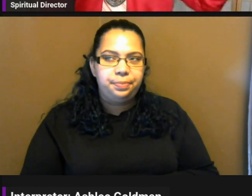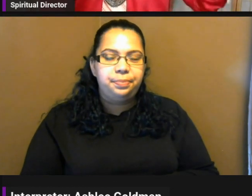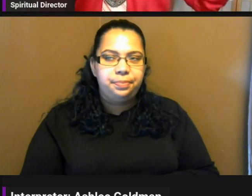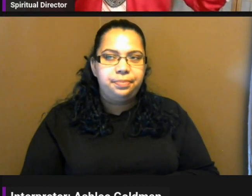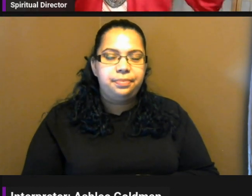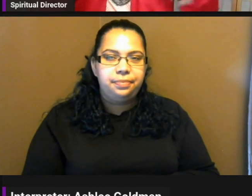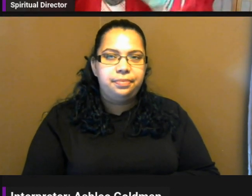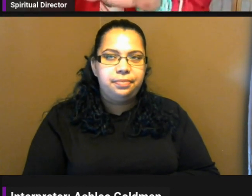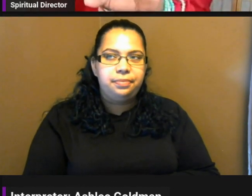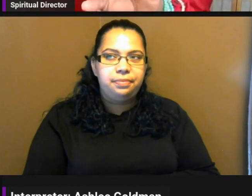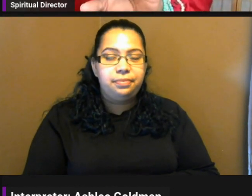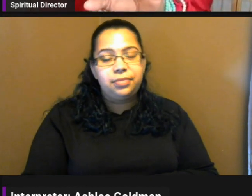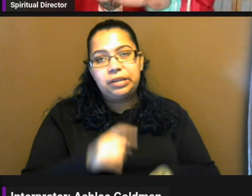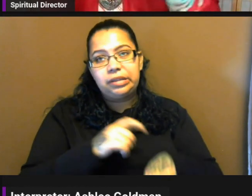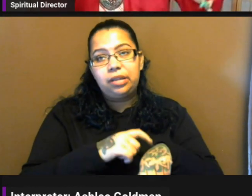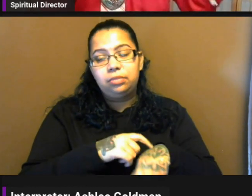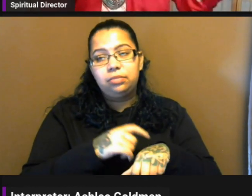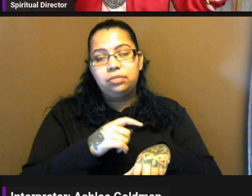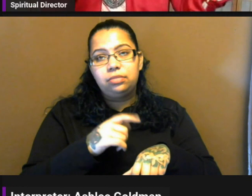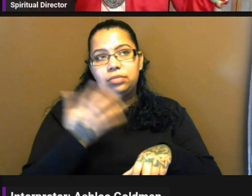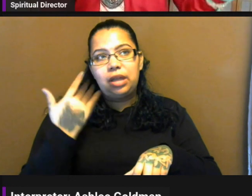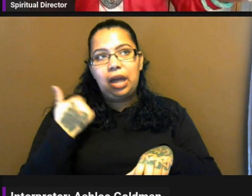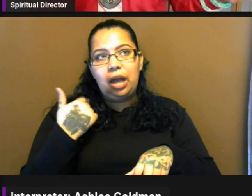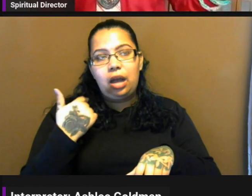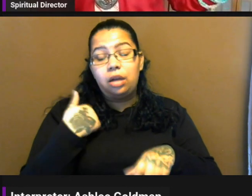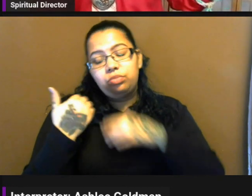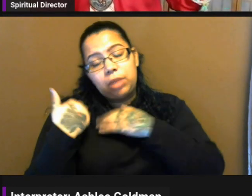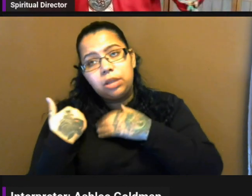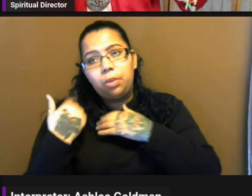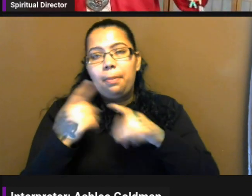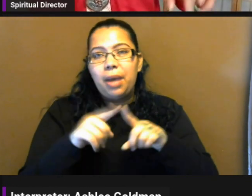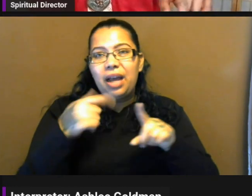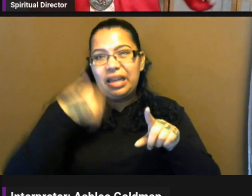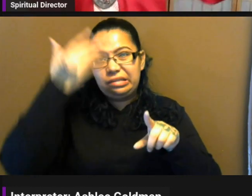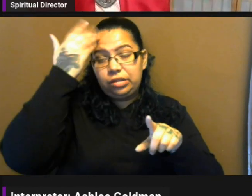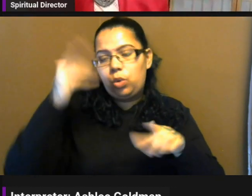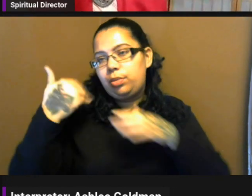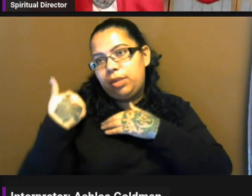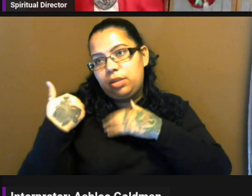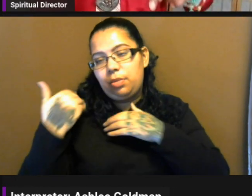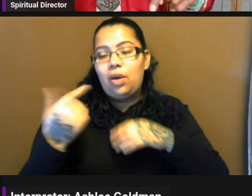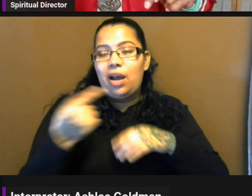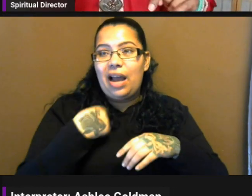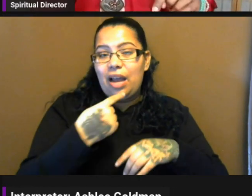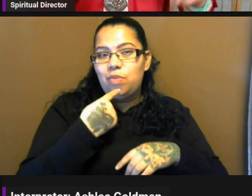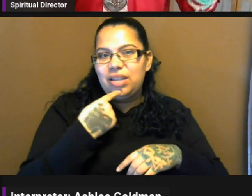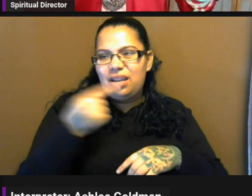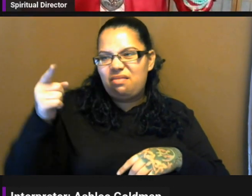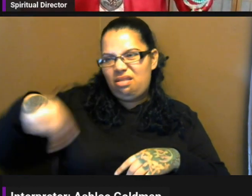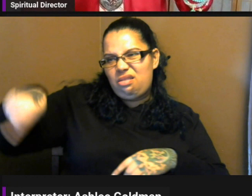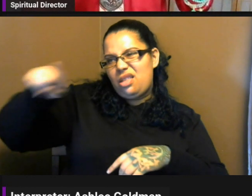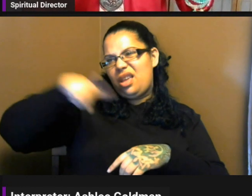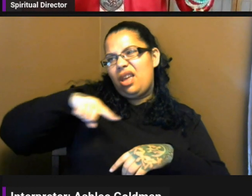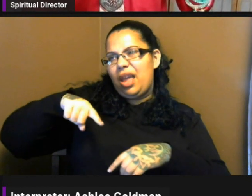There was a time when, and I was still responsible, but I didn't know that I was responsible. So I would say, they made me mad.